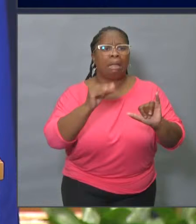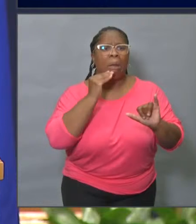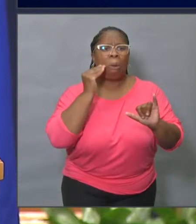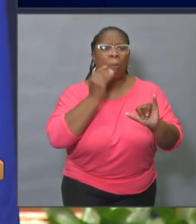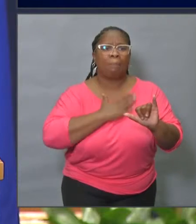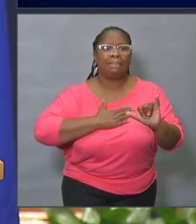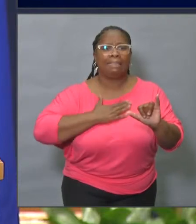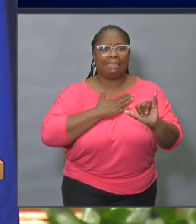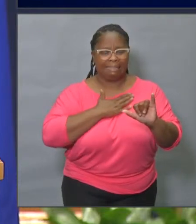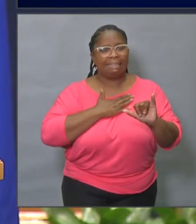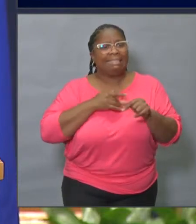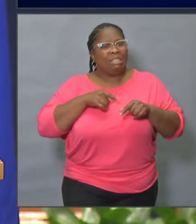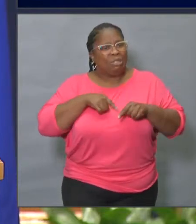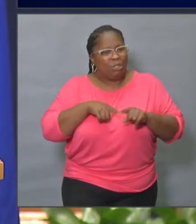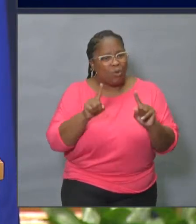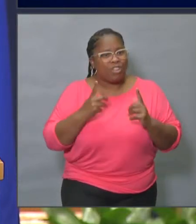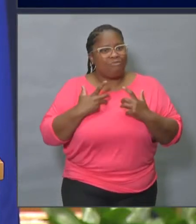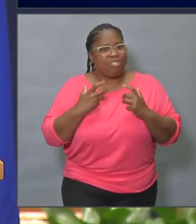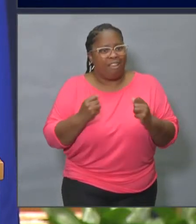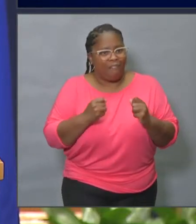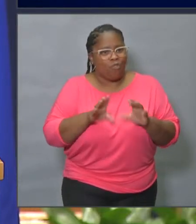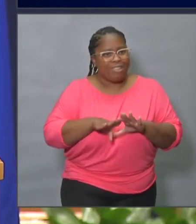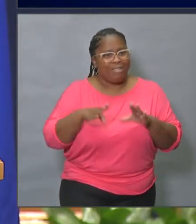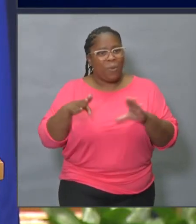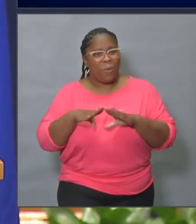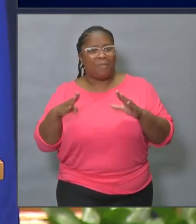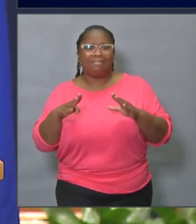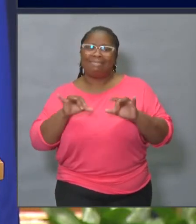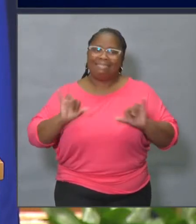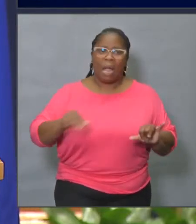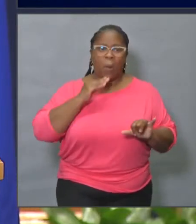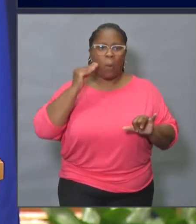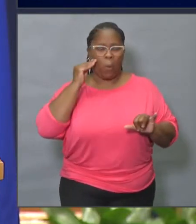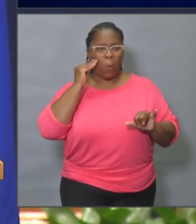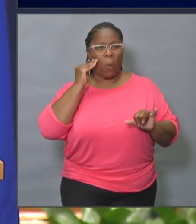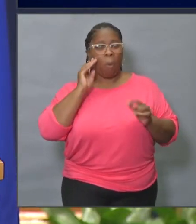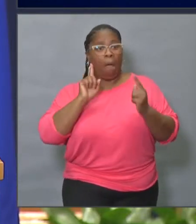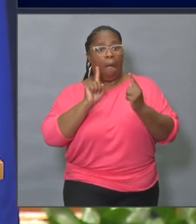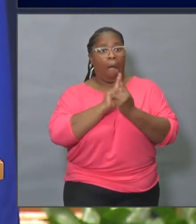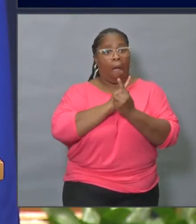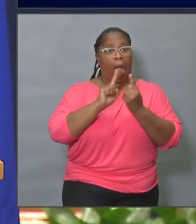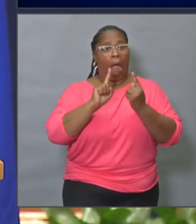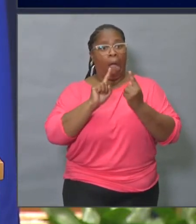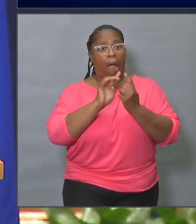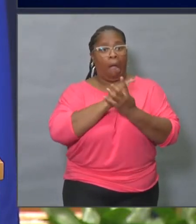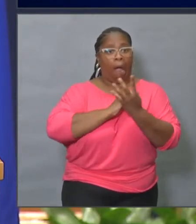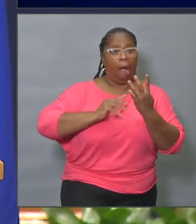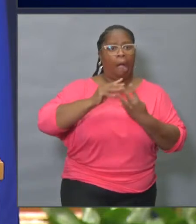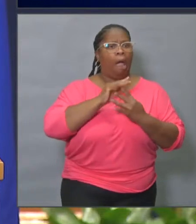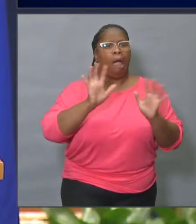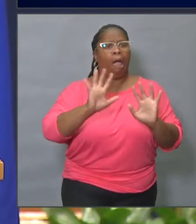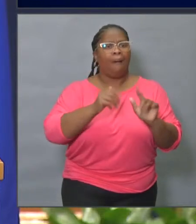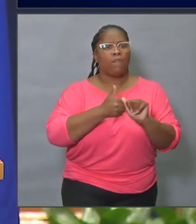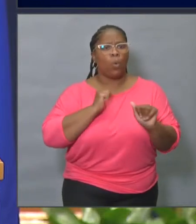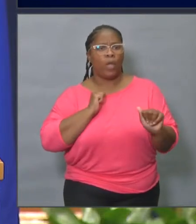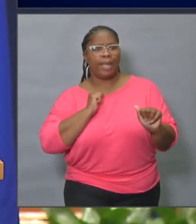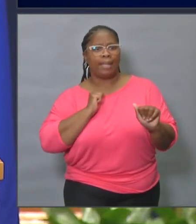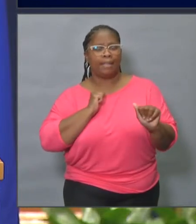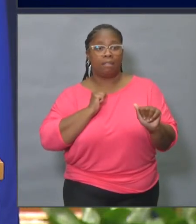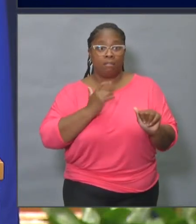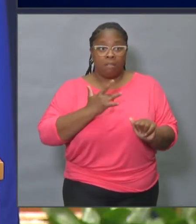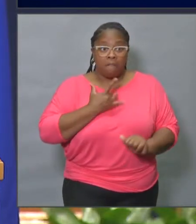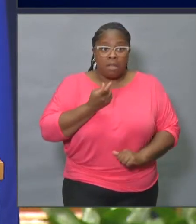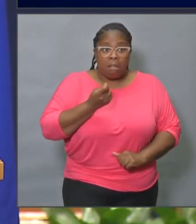during our recovery. Please continue to avoid close contact with others, and if you have even mild symptoms, call